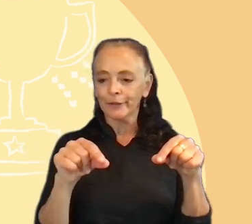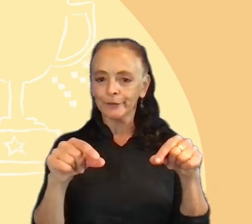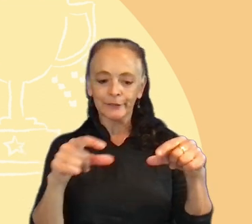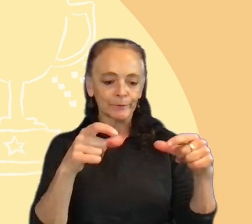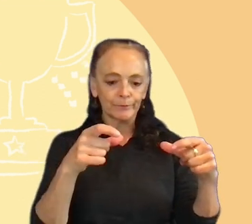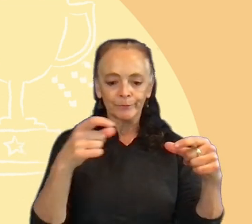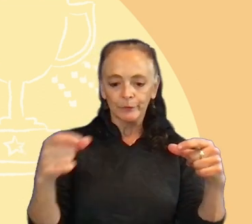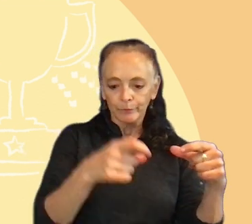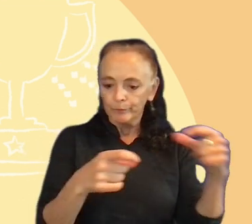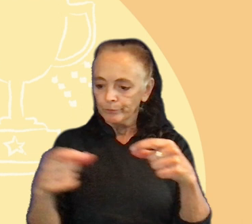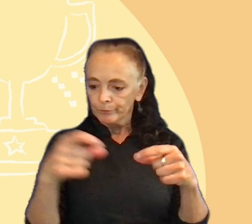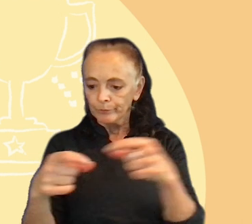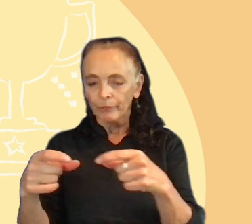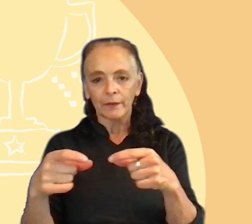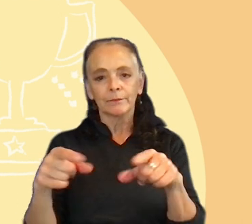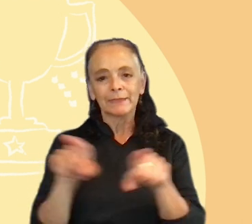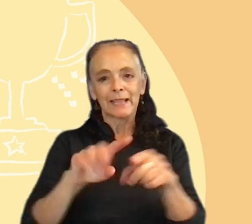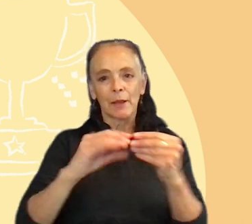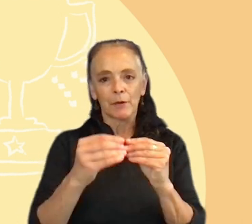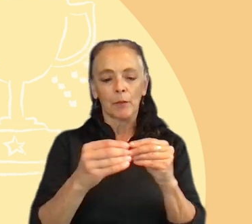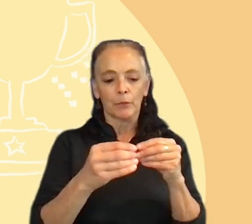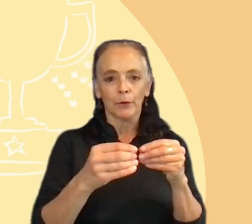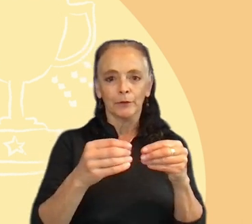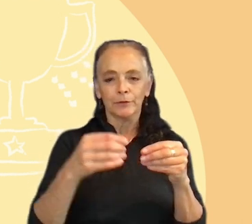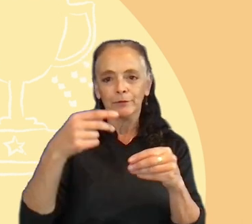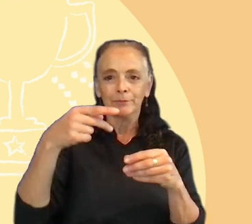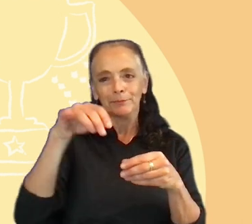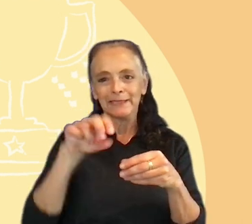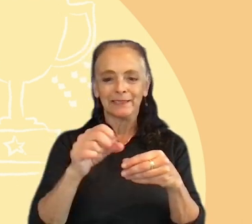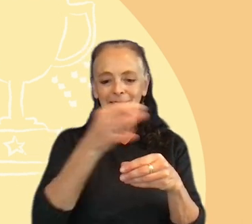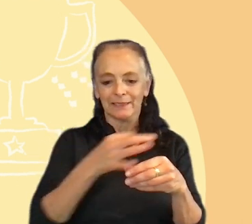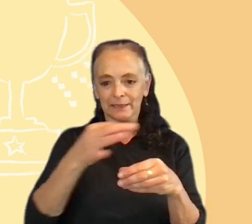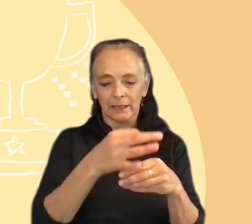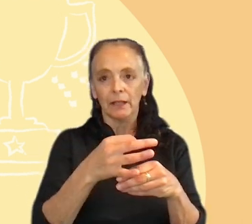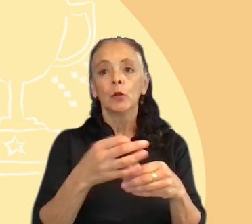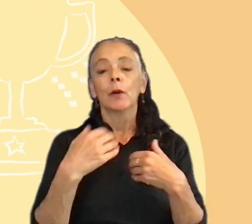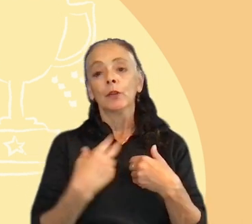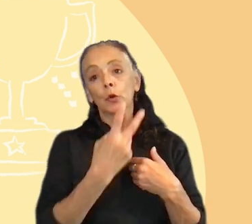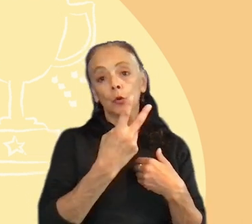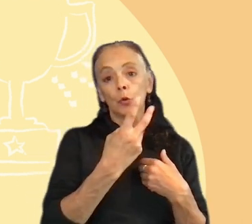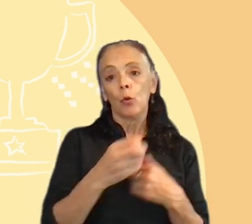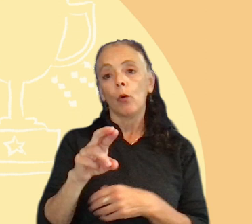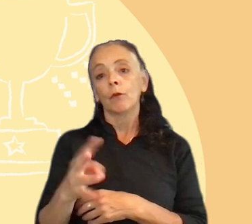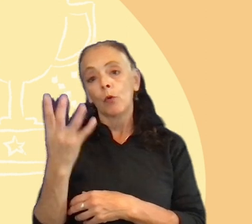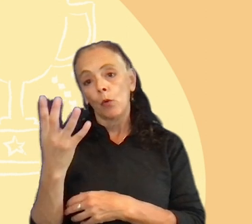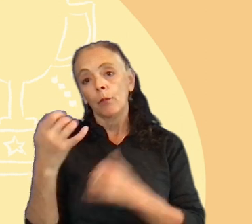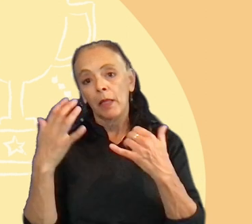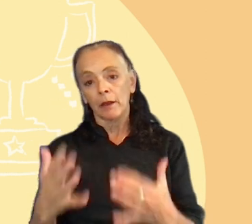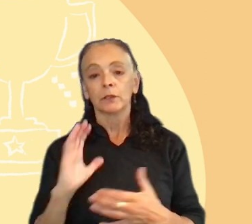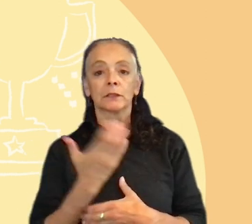corresponding pins amount of pins and it's again played by two or four players uh in our